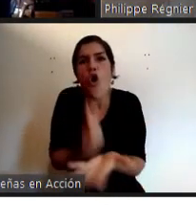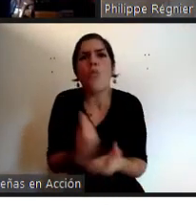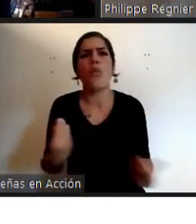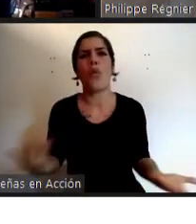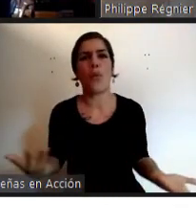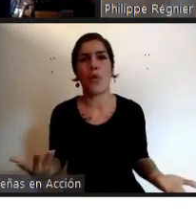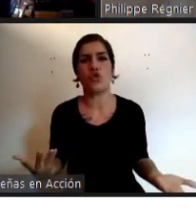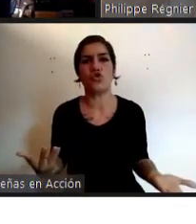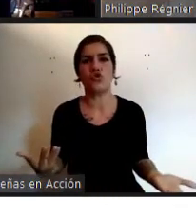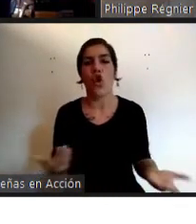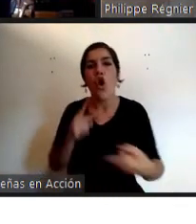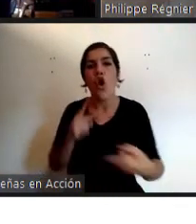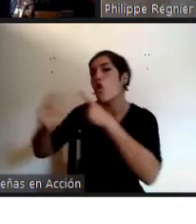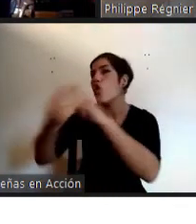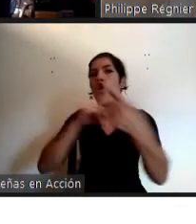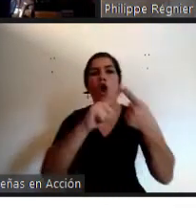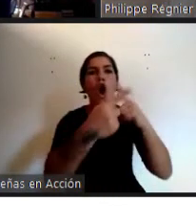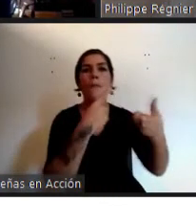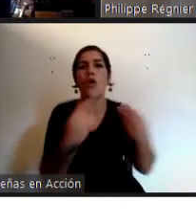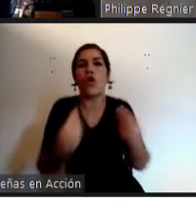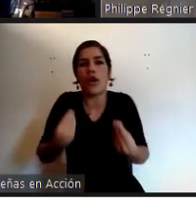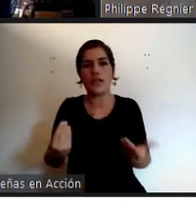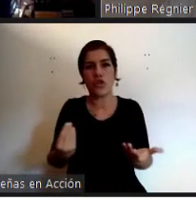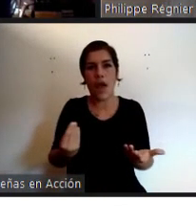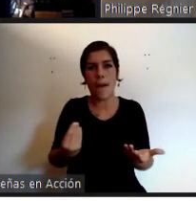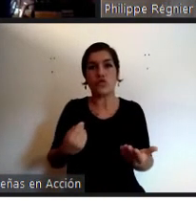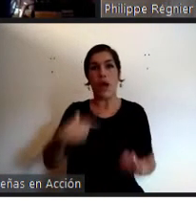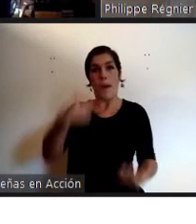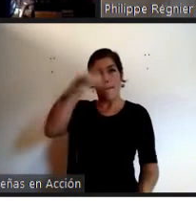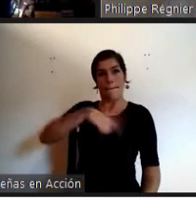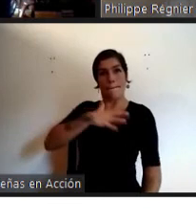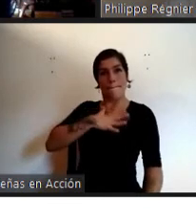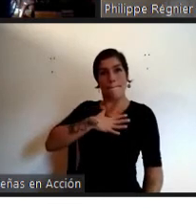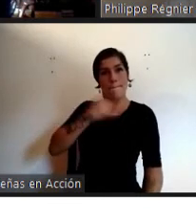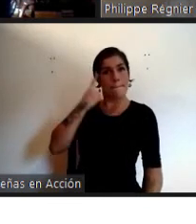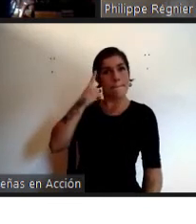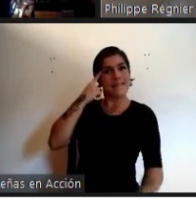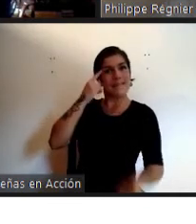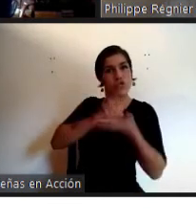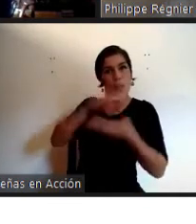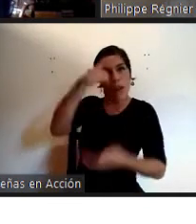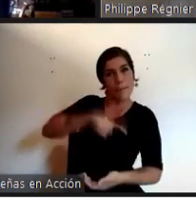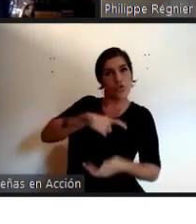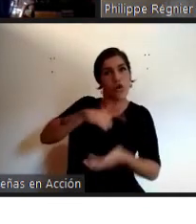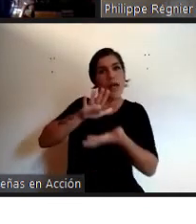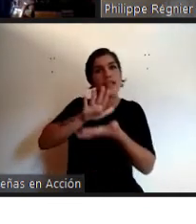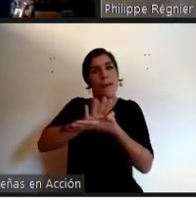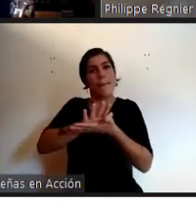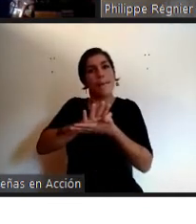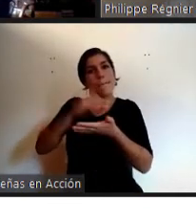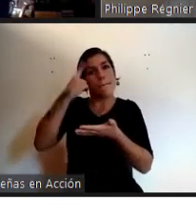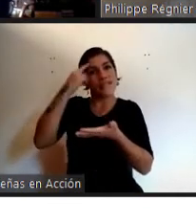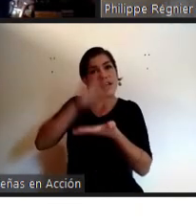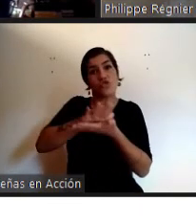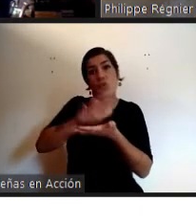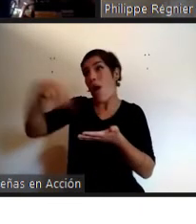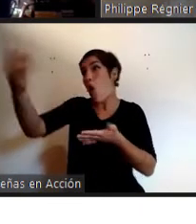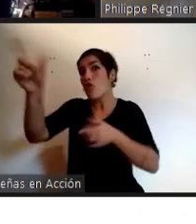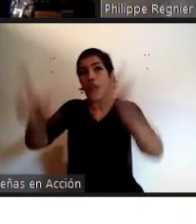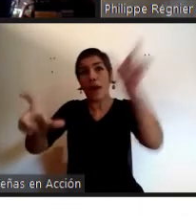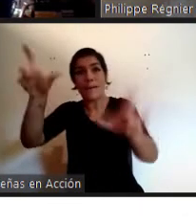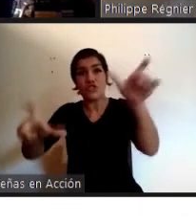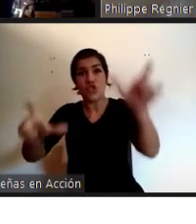the world, of those around us, of others. Especially if we think about art and culture, the thing is how